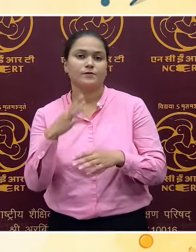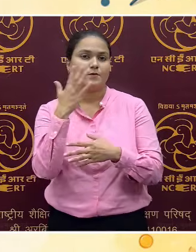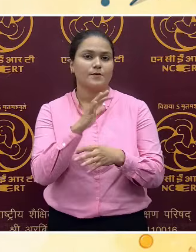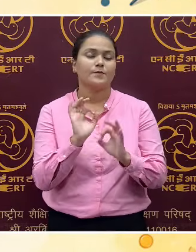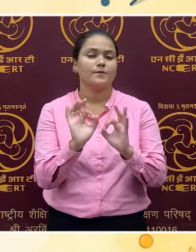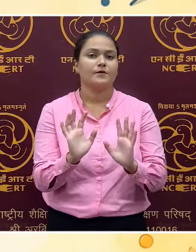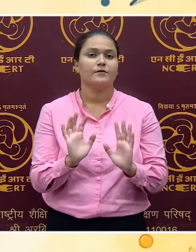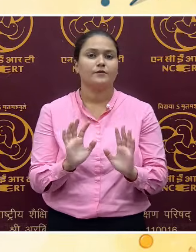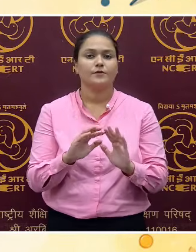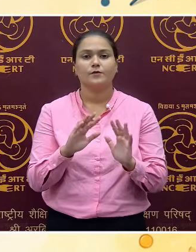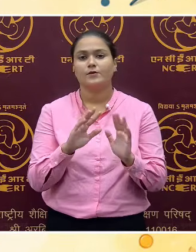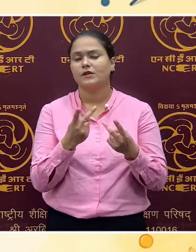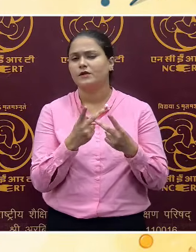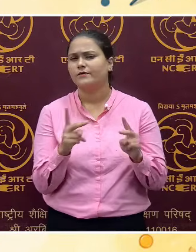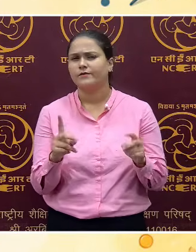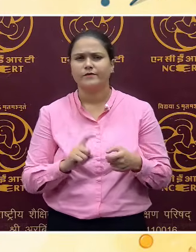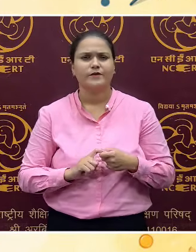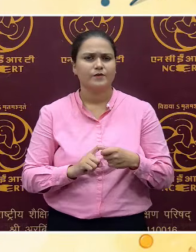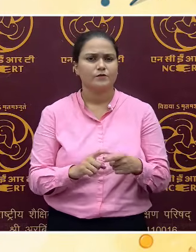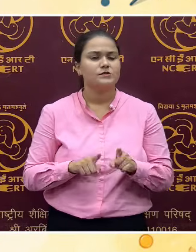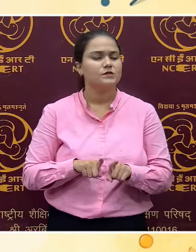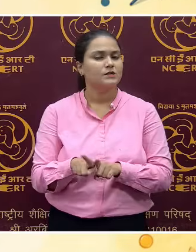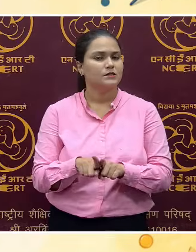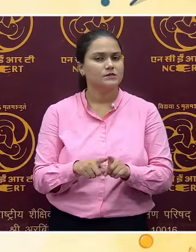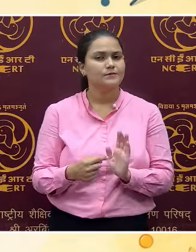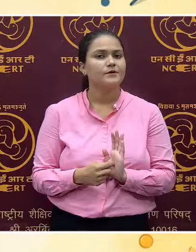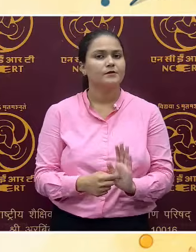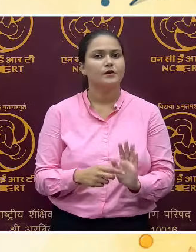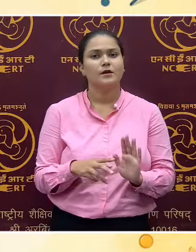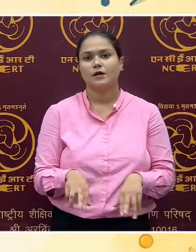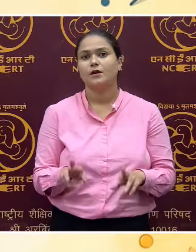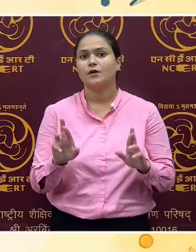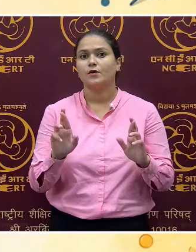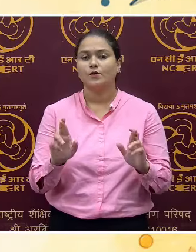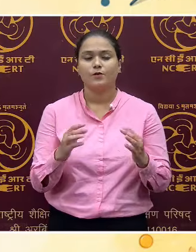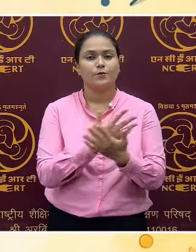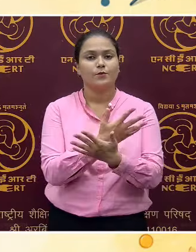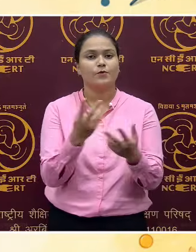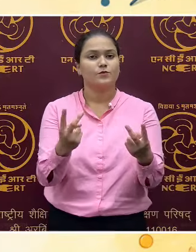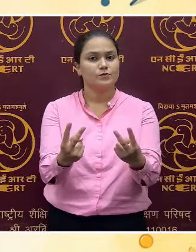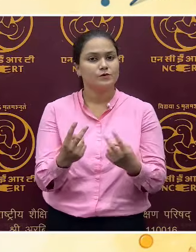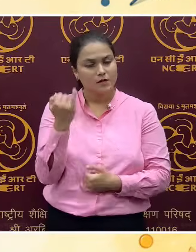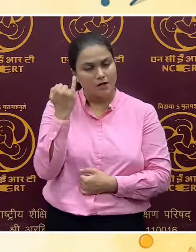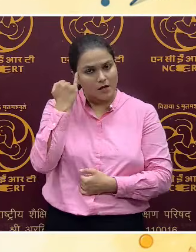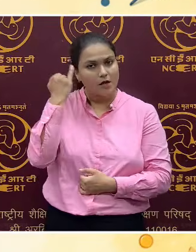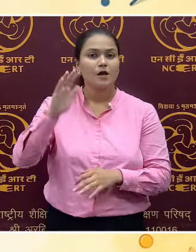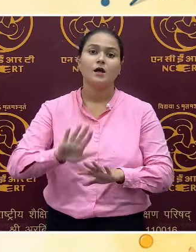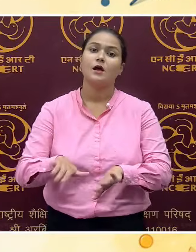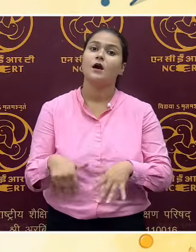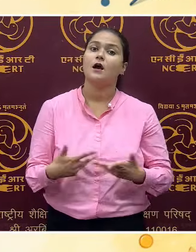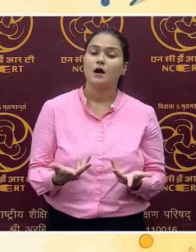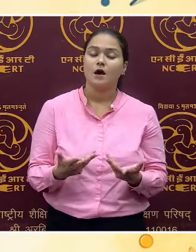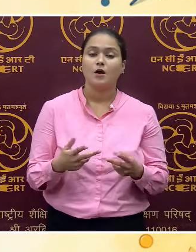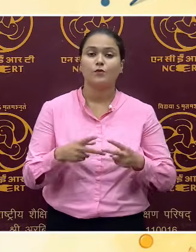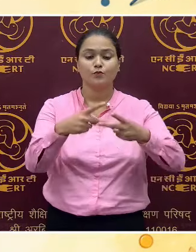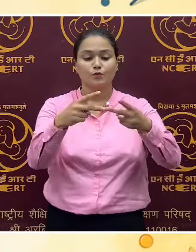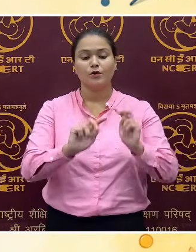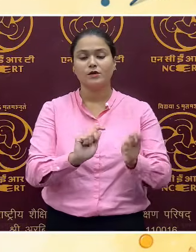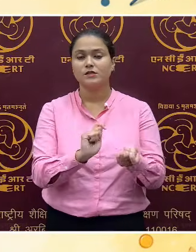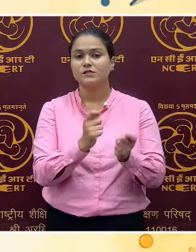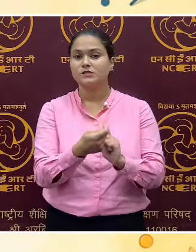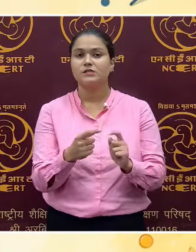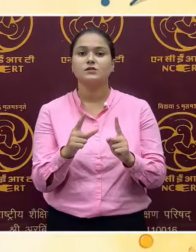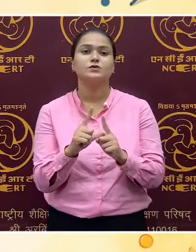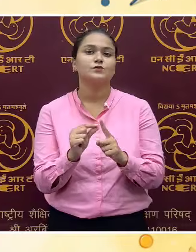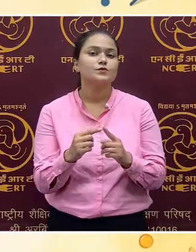see, we saw multiple examples here, and I'm sure our viewers have got the idea that how the conversion is being done.